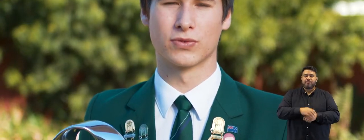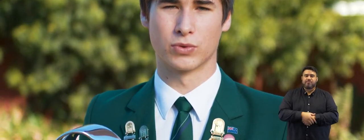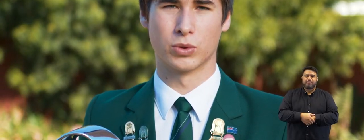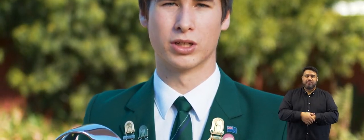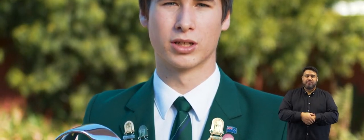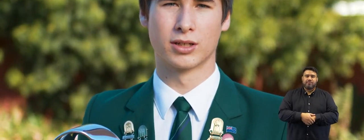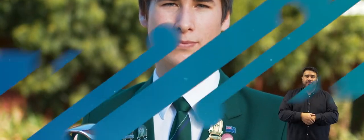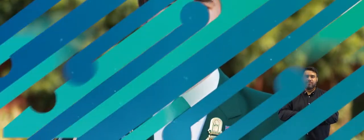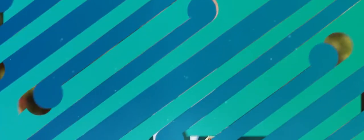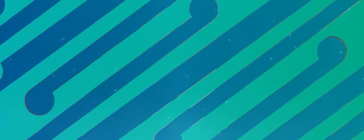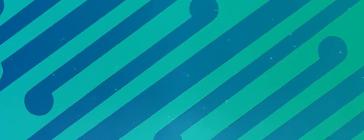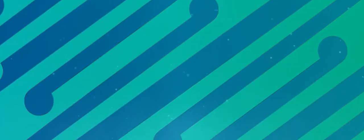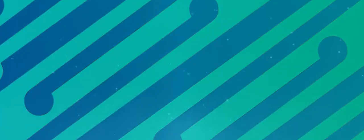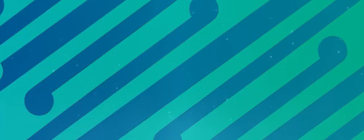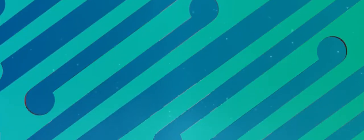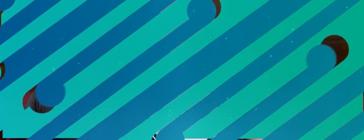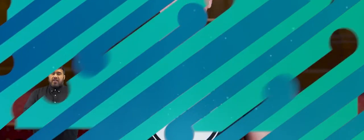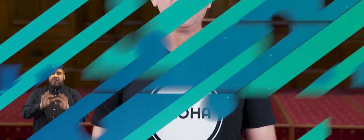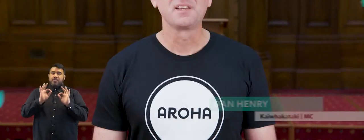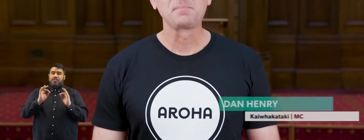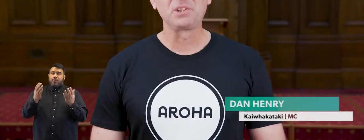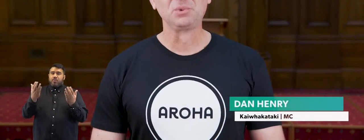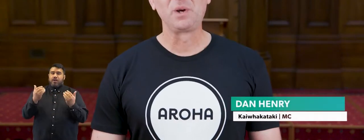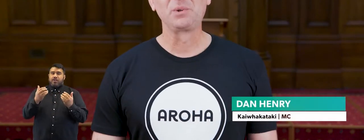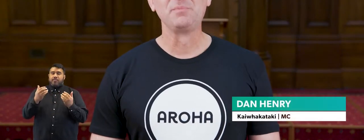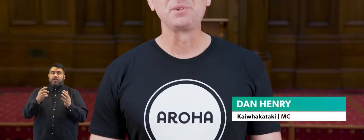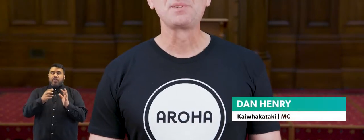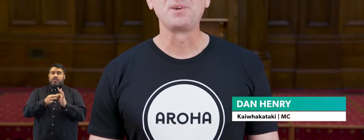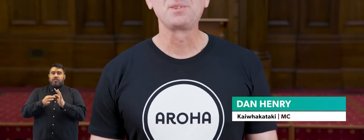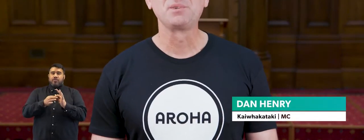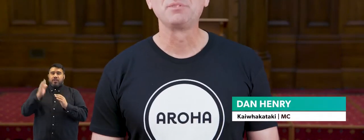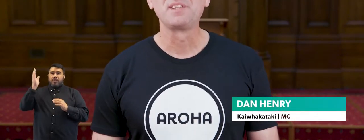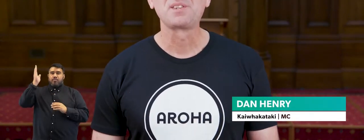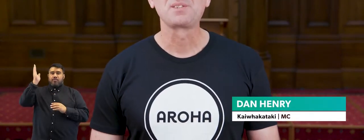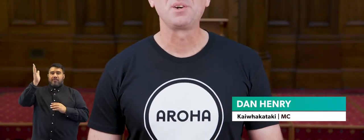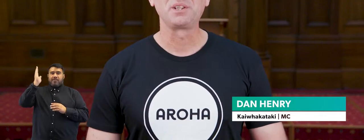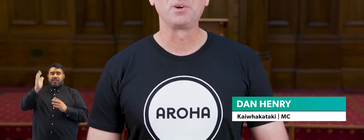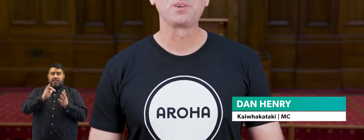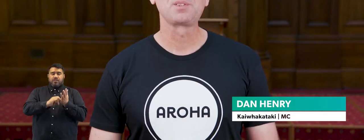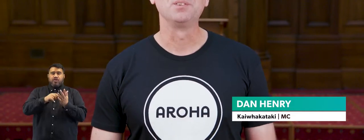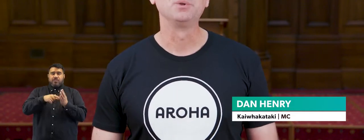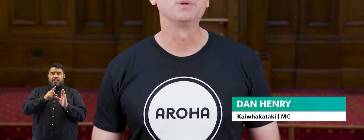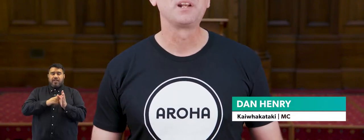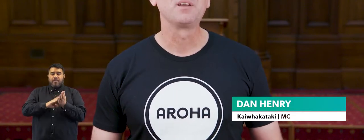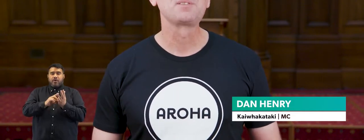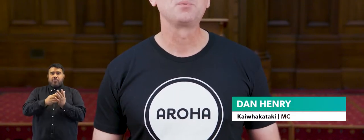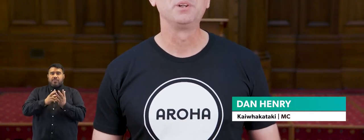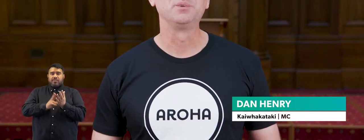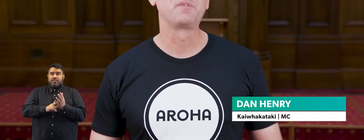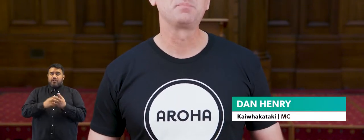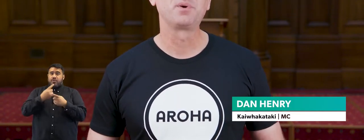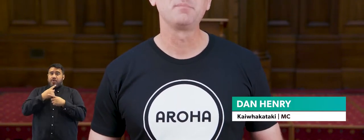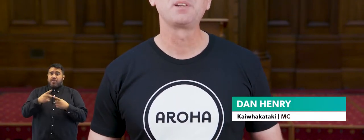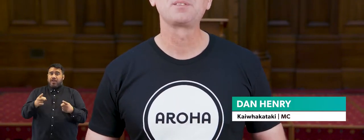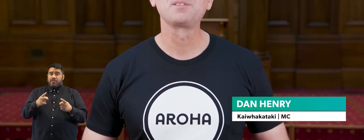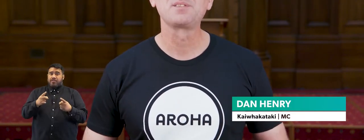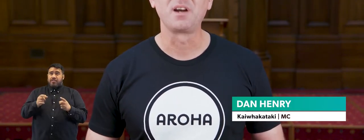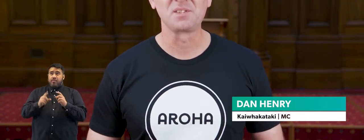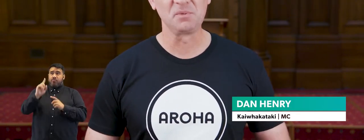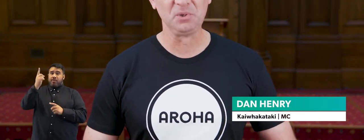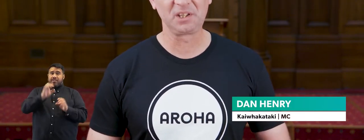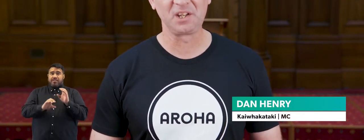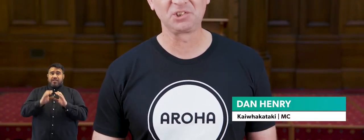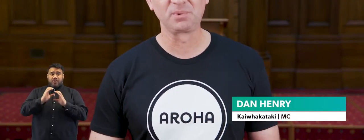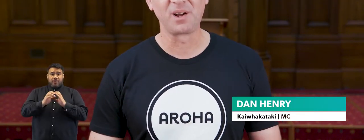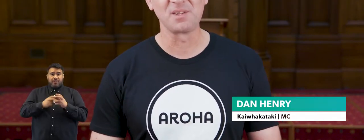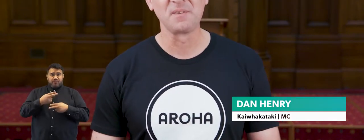this service forward. A special welcome to Associate Professor Scotty Morrison, who will announce the winner of the Prime Minister's